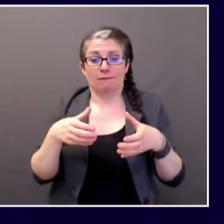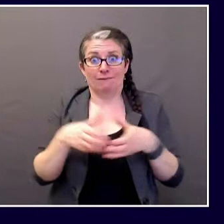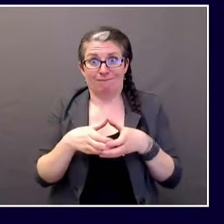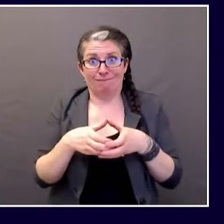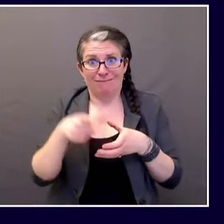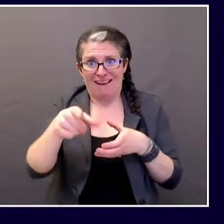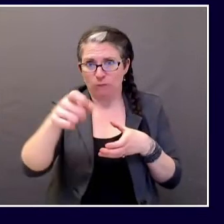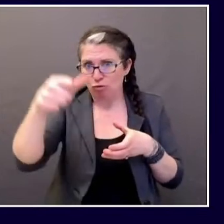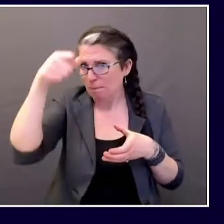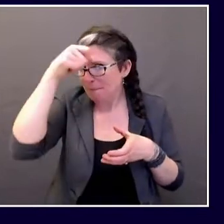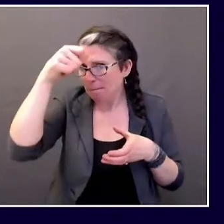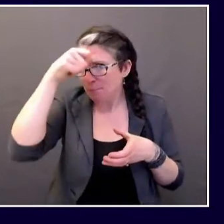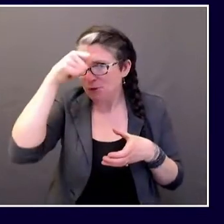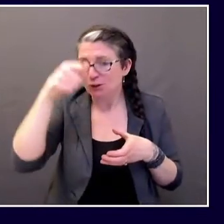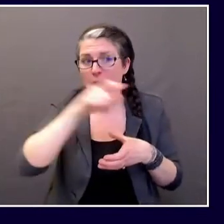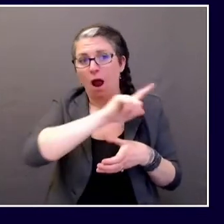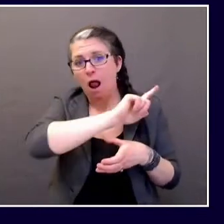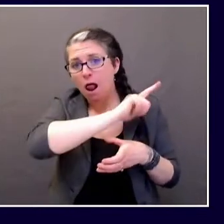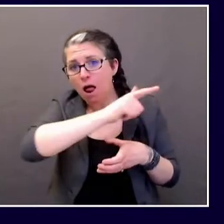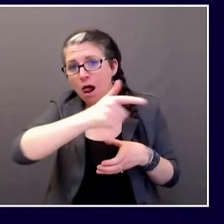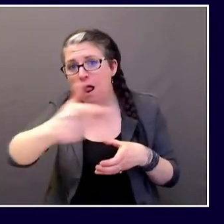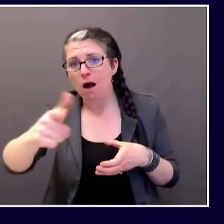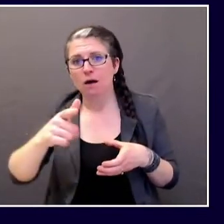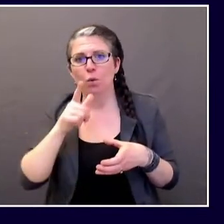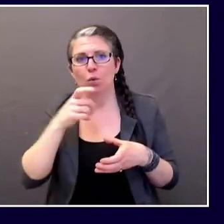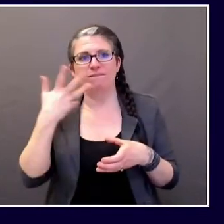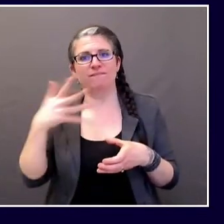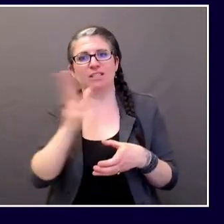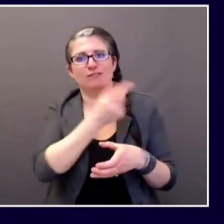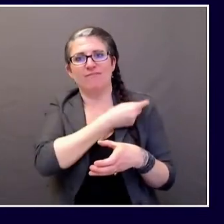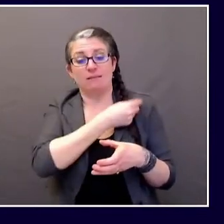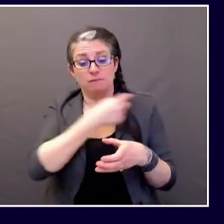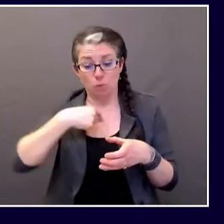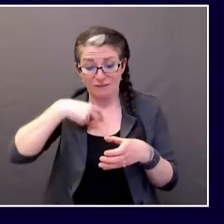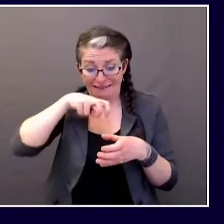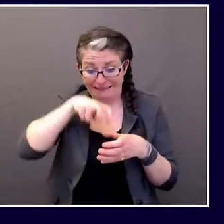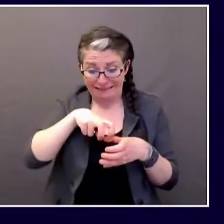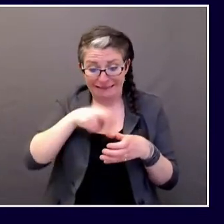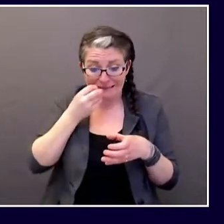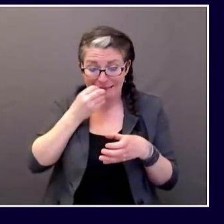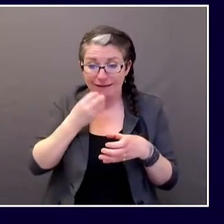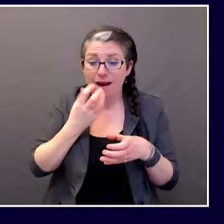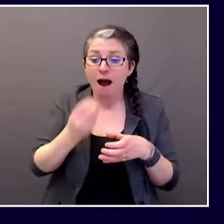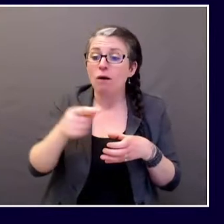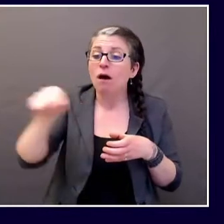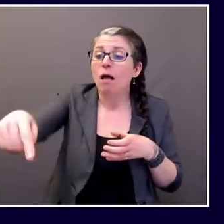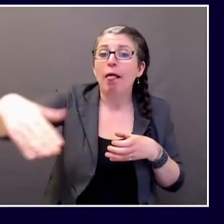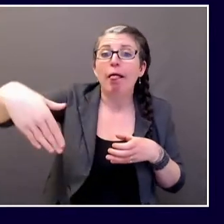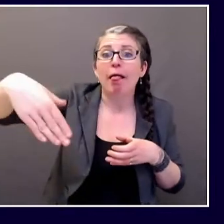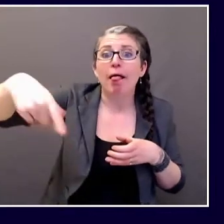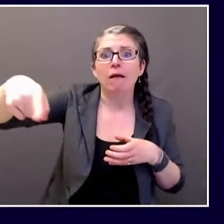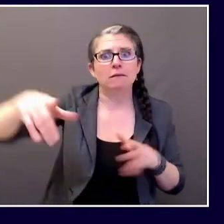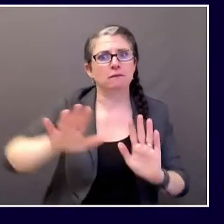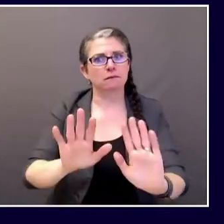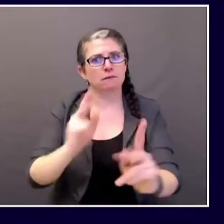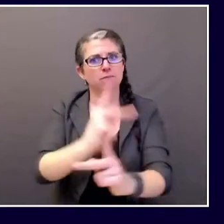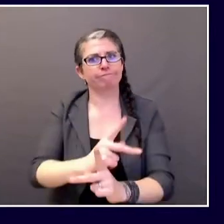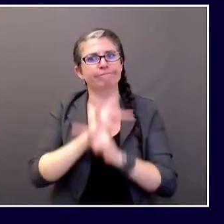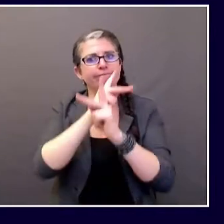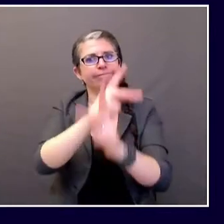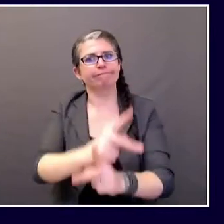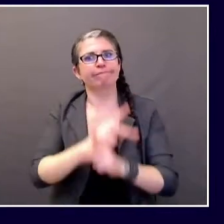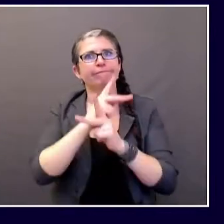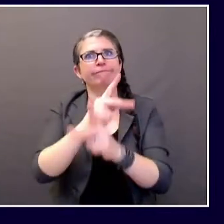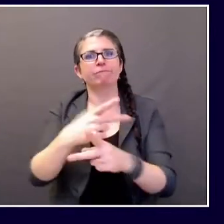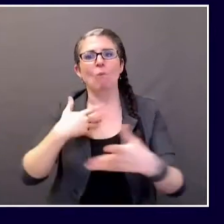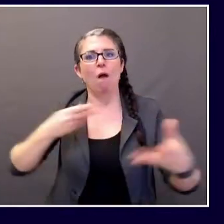who hasn't been. So I do think it's important to note that this may be a private policy that can be effectuated for people who